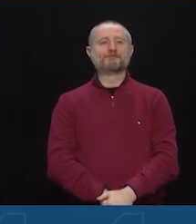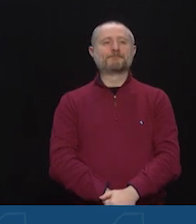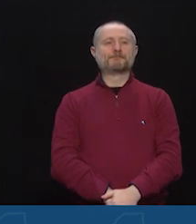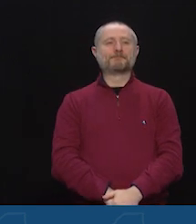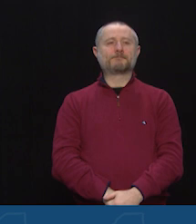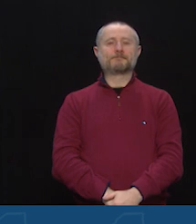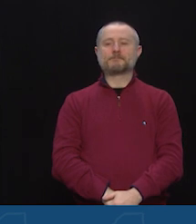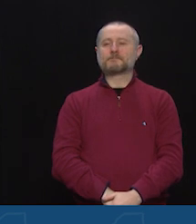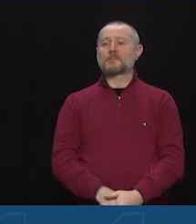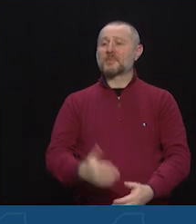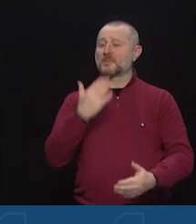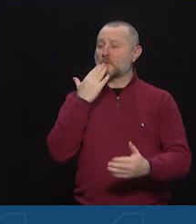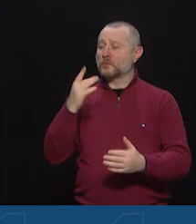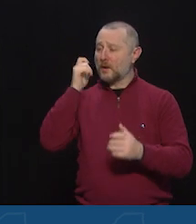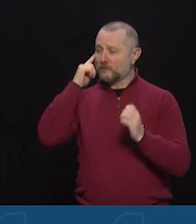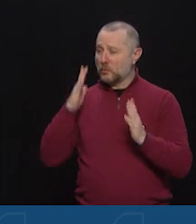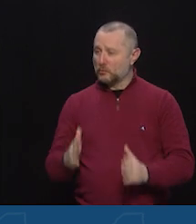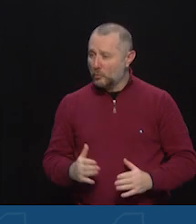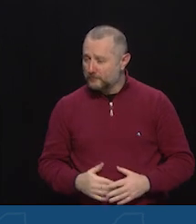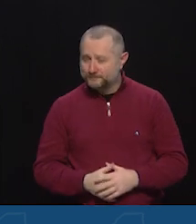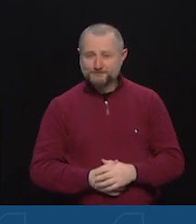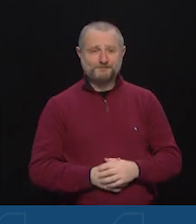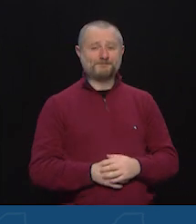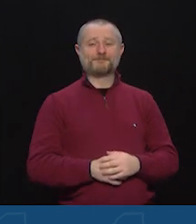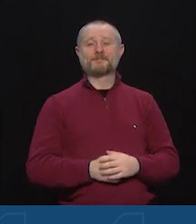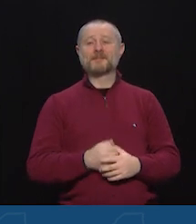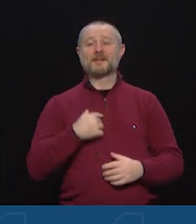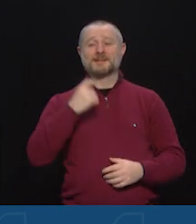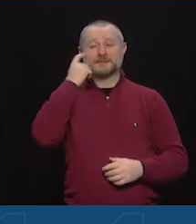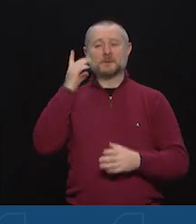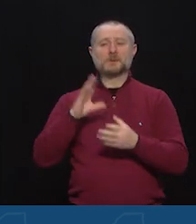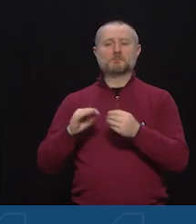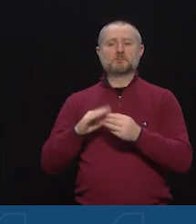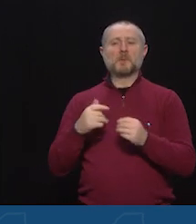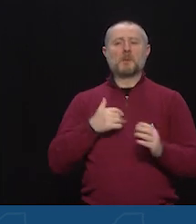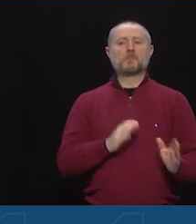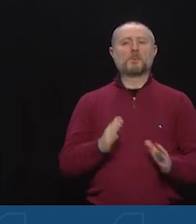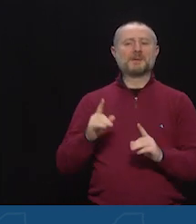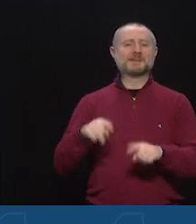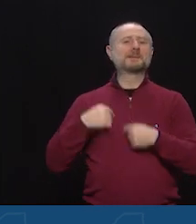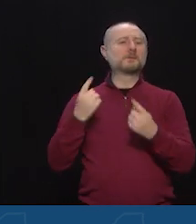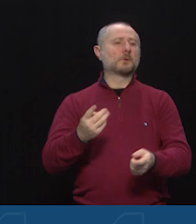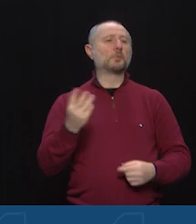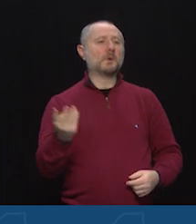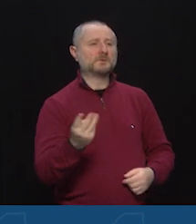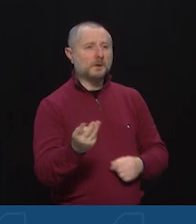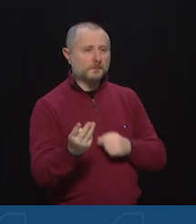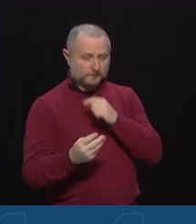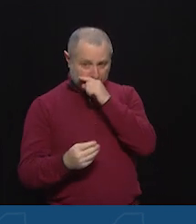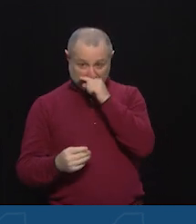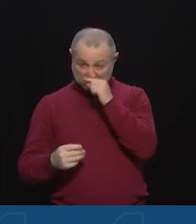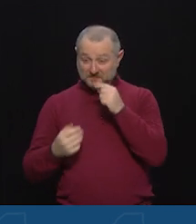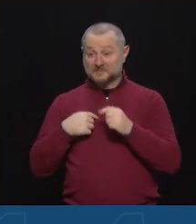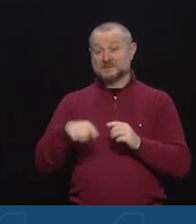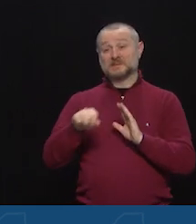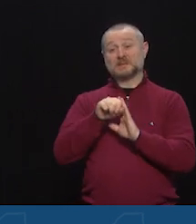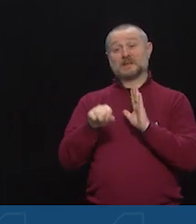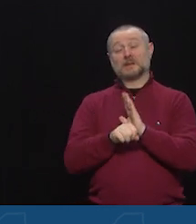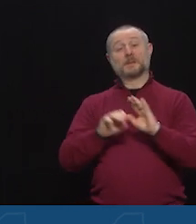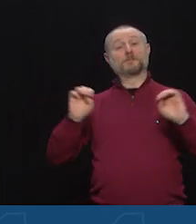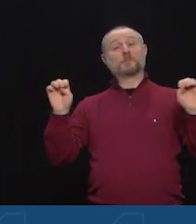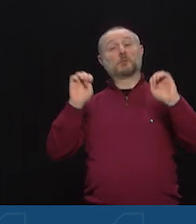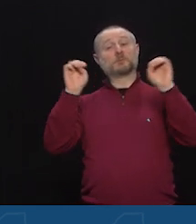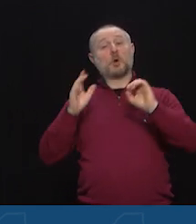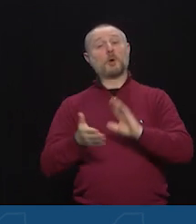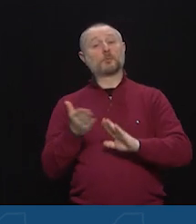Thank you, Governor. So as the Governor said, we've been preparing since Wednesday. Our State Emergency Operations Center